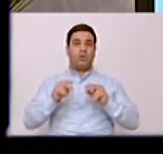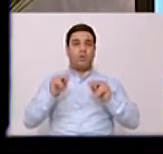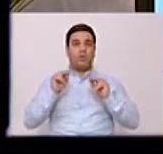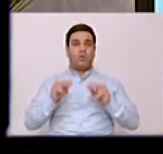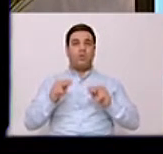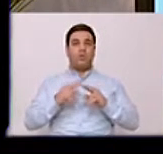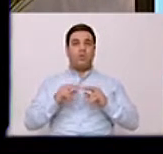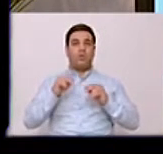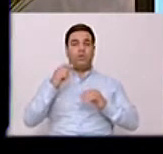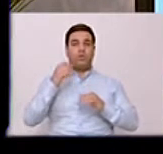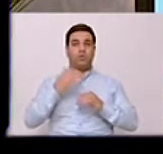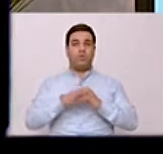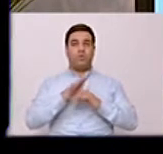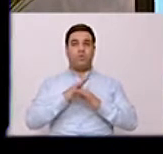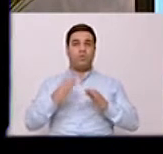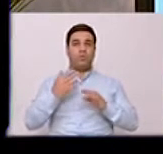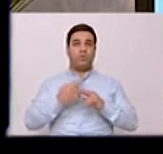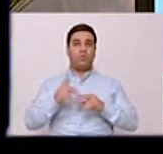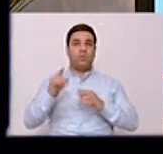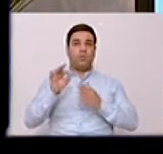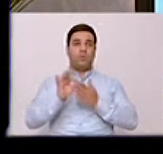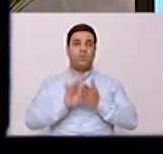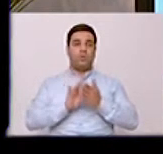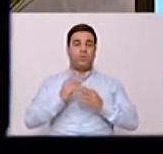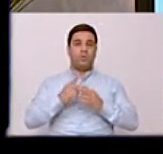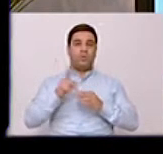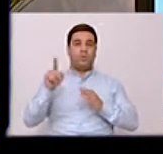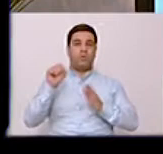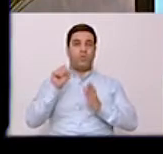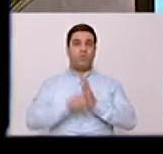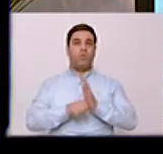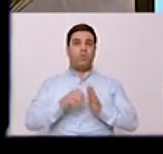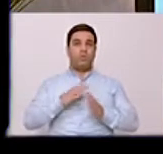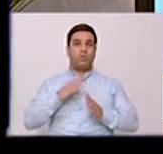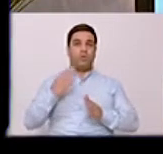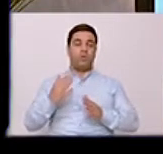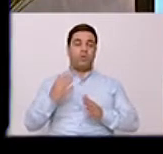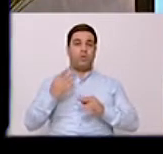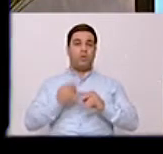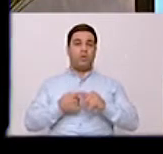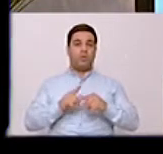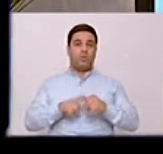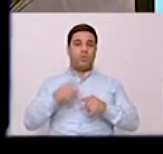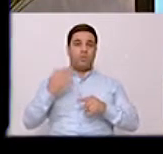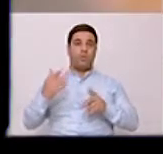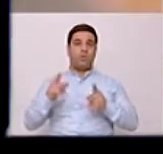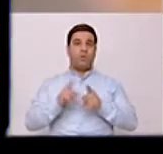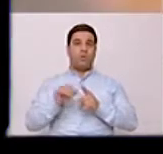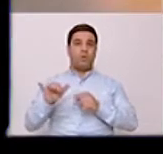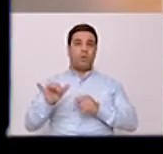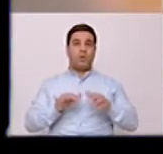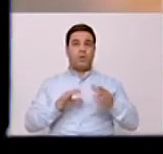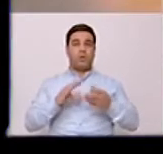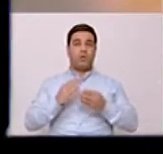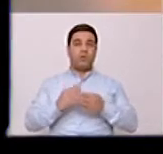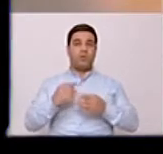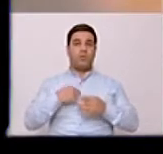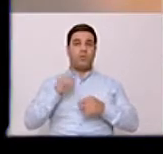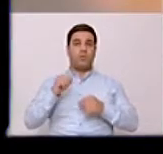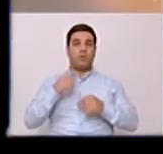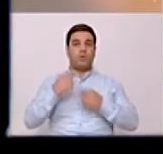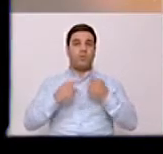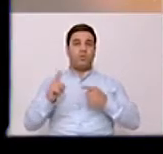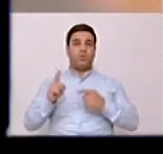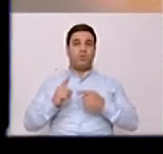beshaligini to'g'ri anglamay, uni darhol boshini tanasidan judo qiladi. Demak, uning bunday xatti-harakatlaridan biz aytsak